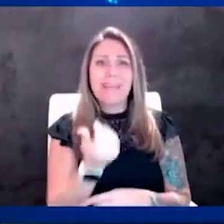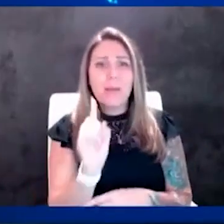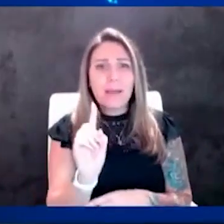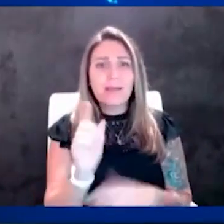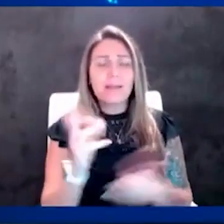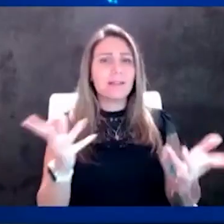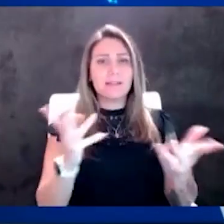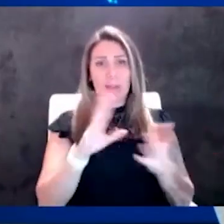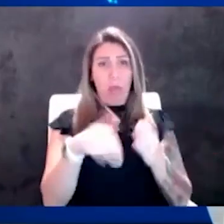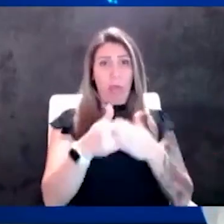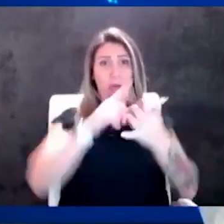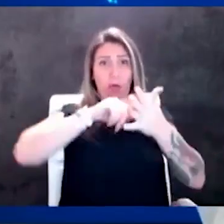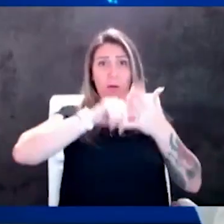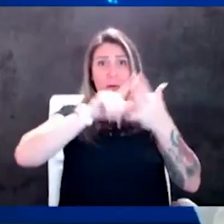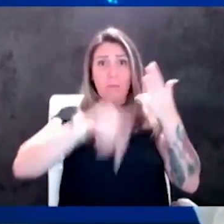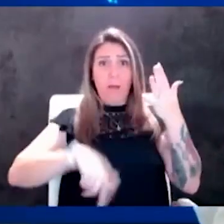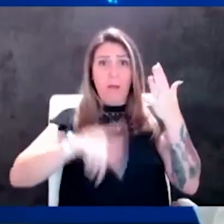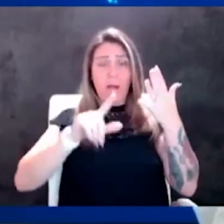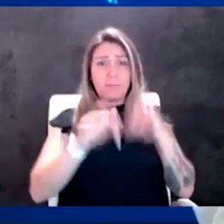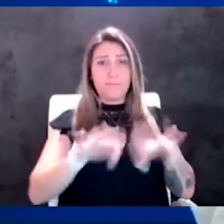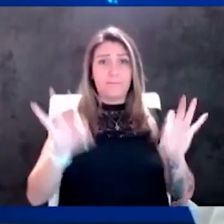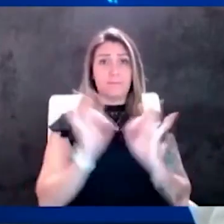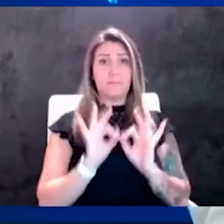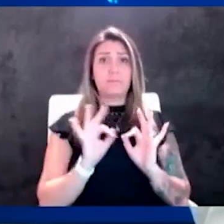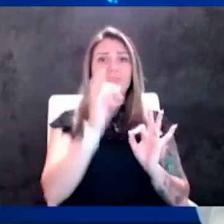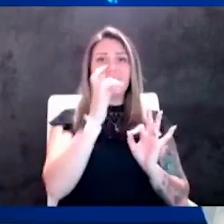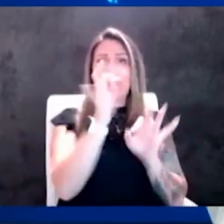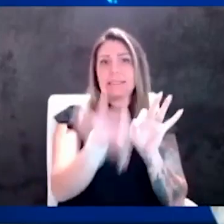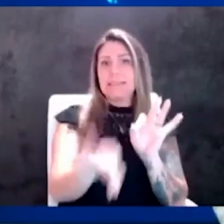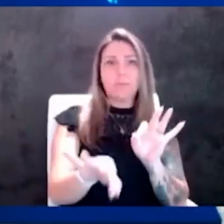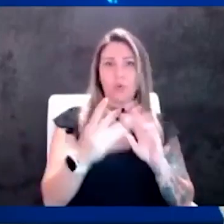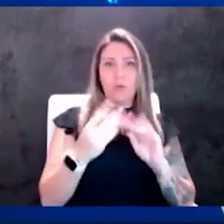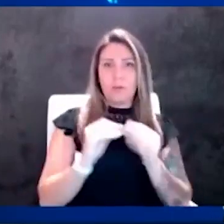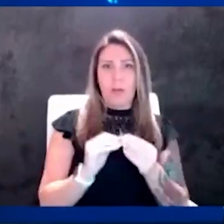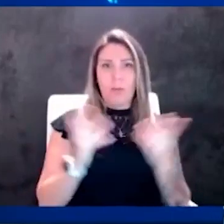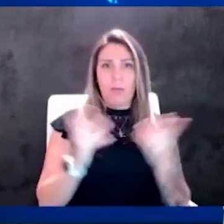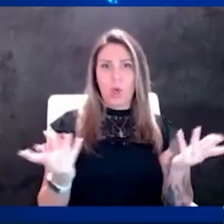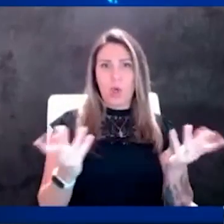things matter. It's not just a simple number. And